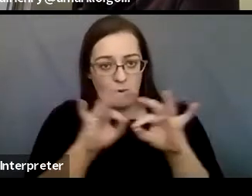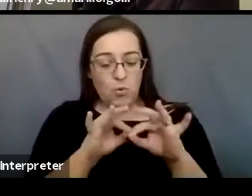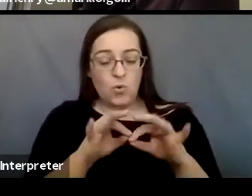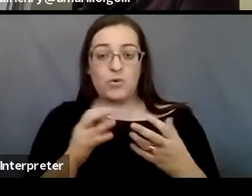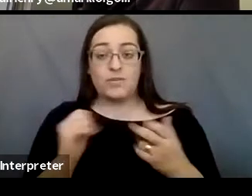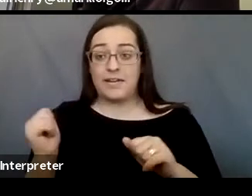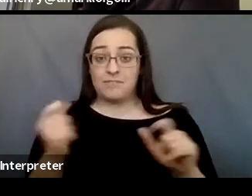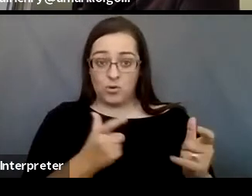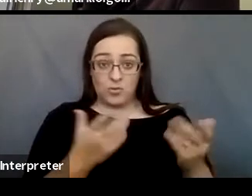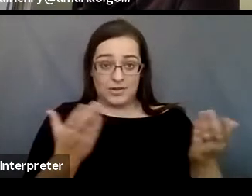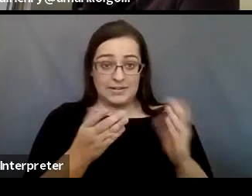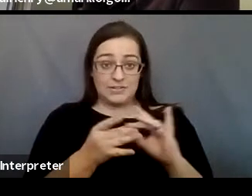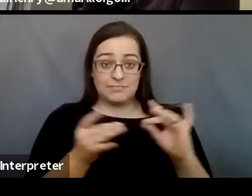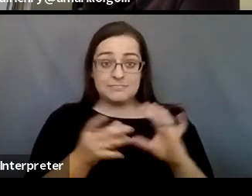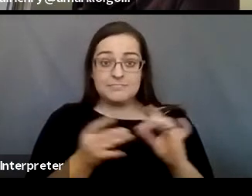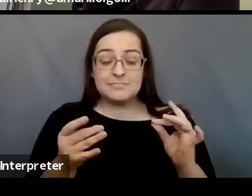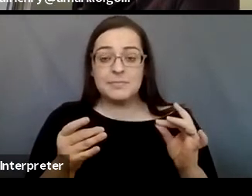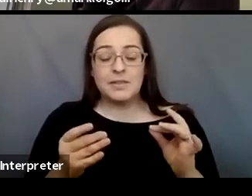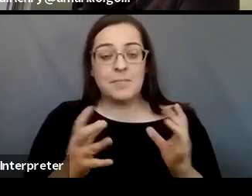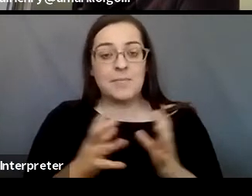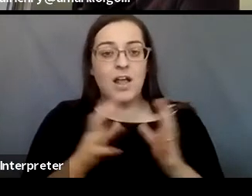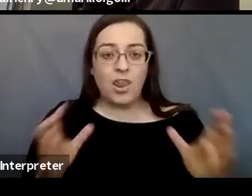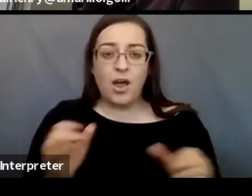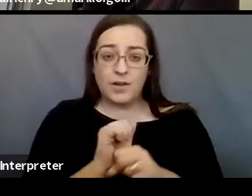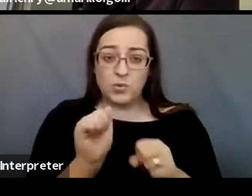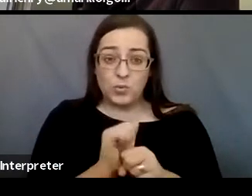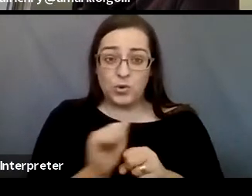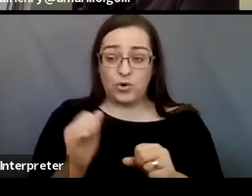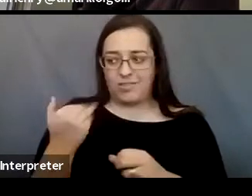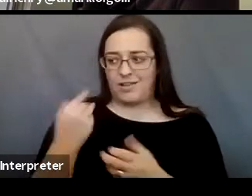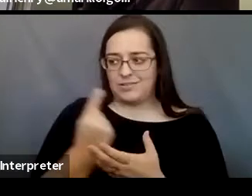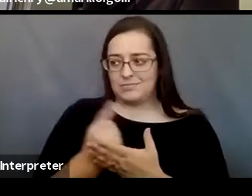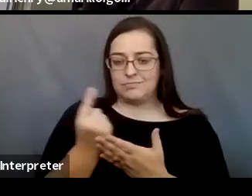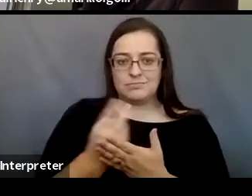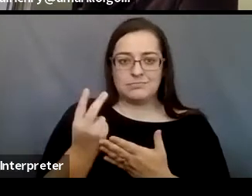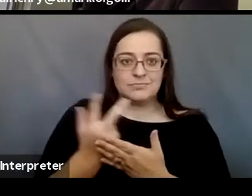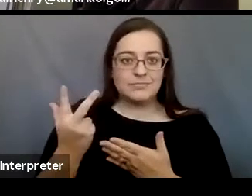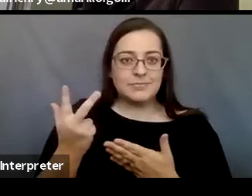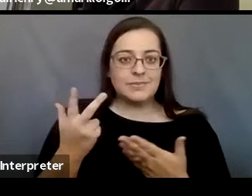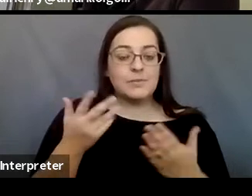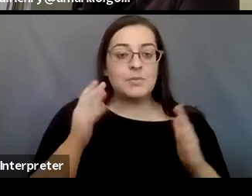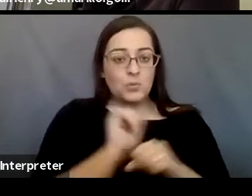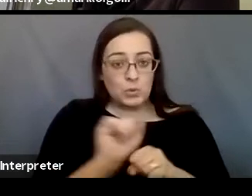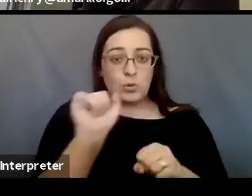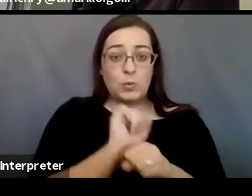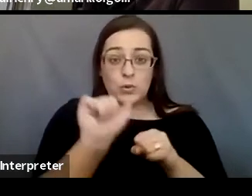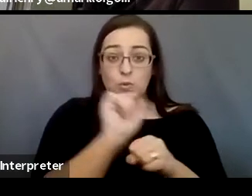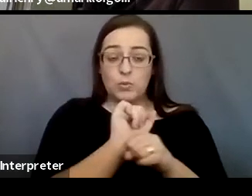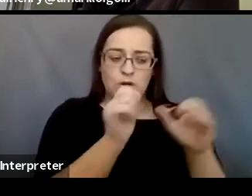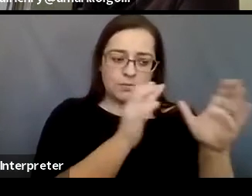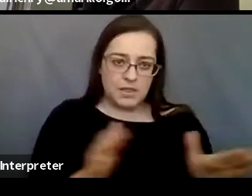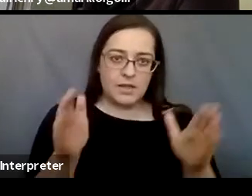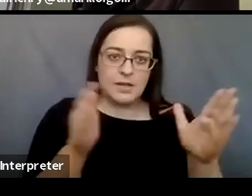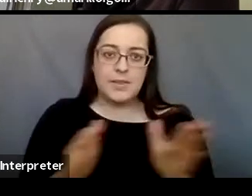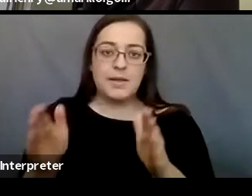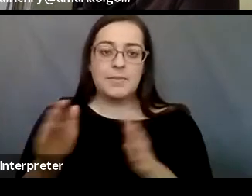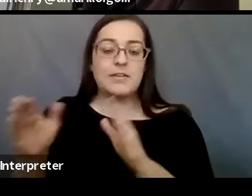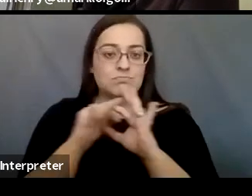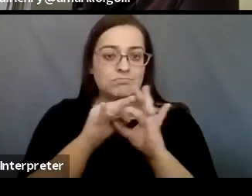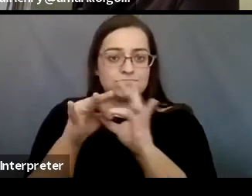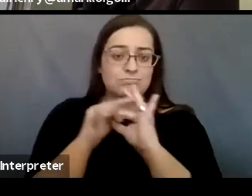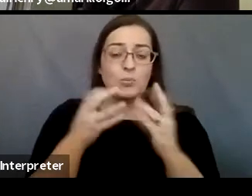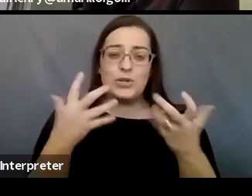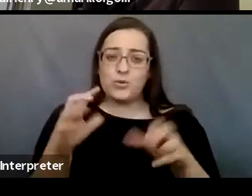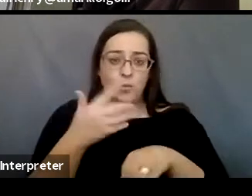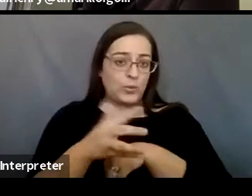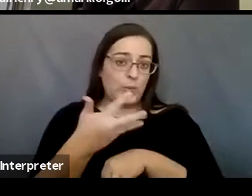on the panel has said, it's been a lot of work over the last couple of weeks amongst lots of people to try to coordinate this effort so we don't waste a